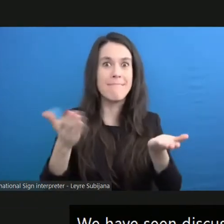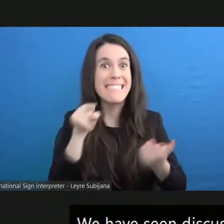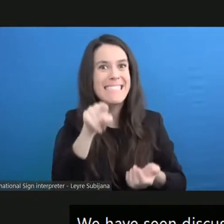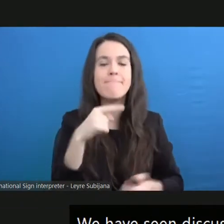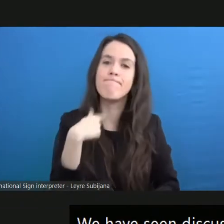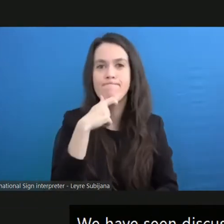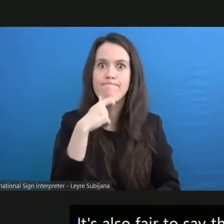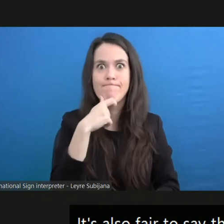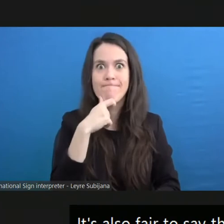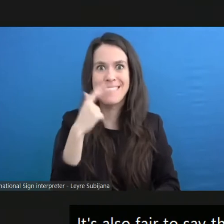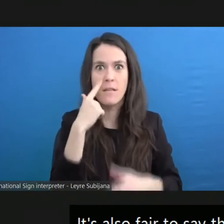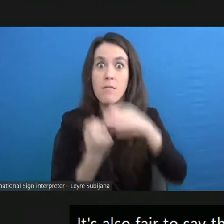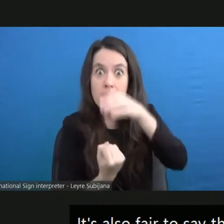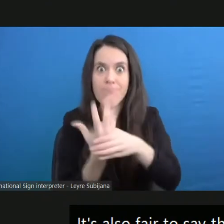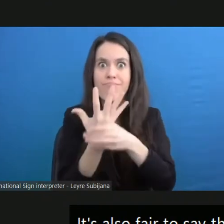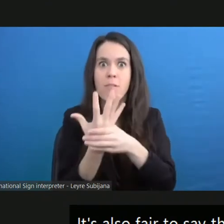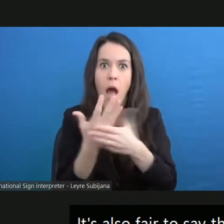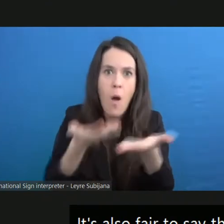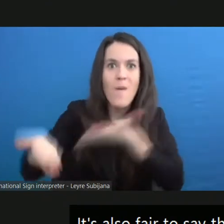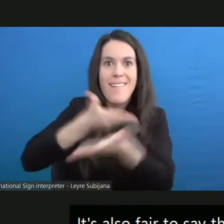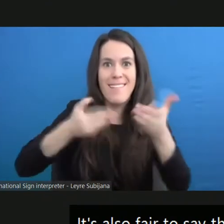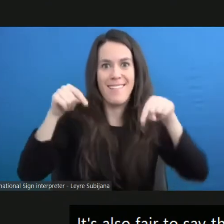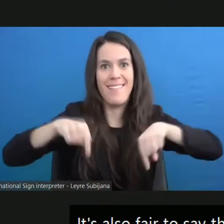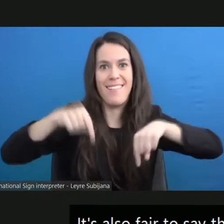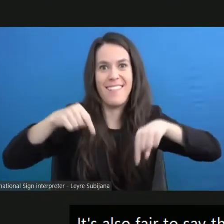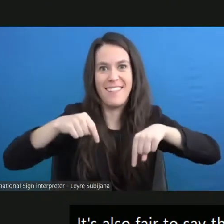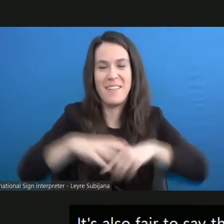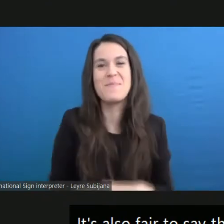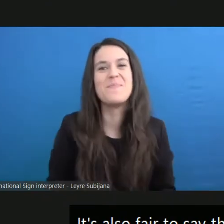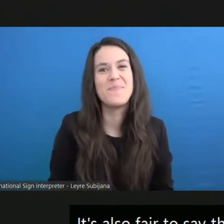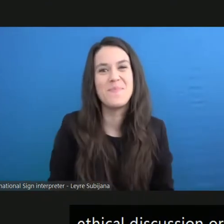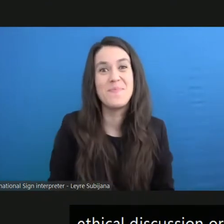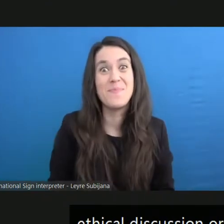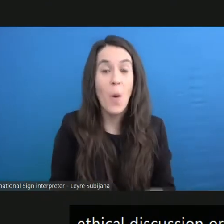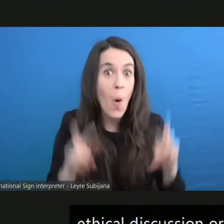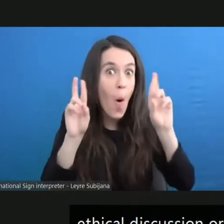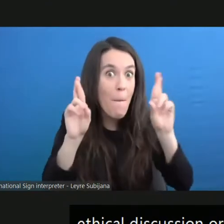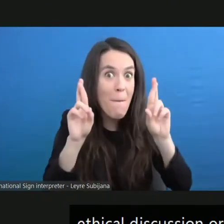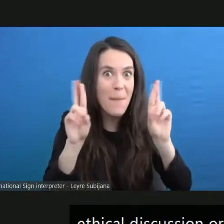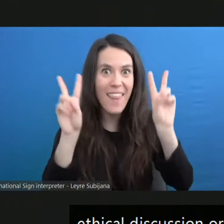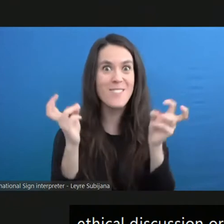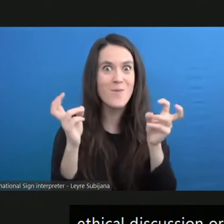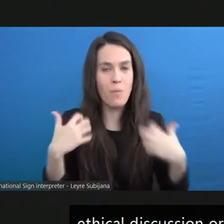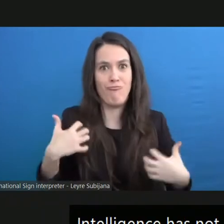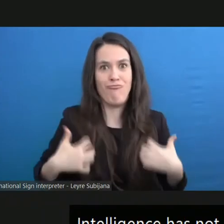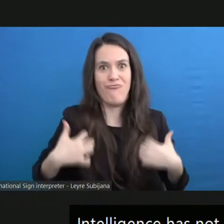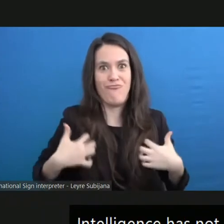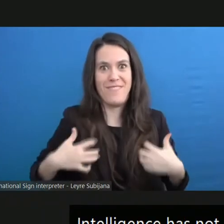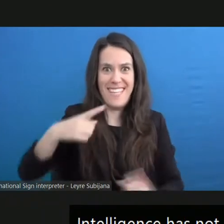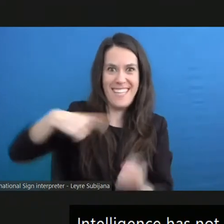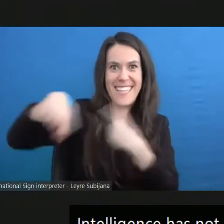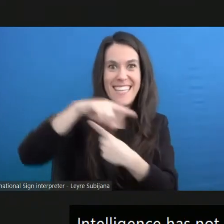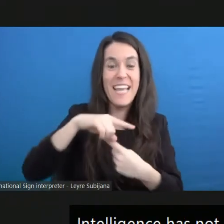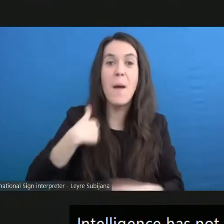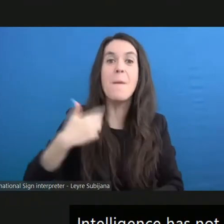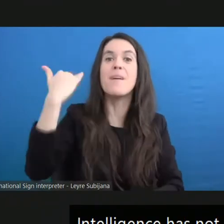So these are hopefully topics that will interest all of you. We had initially planned to have three